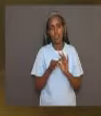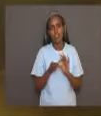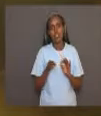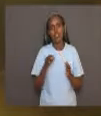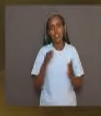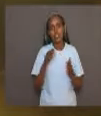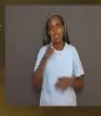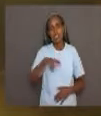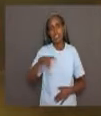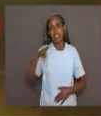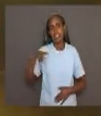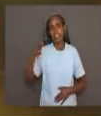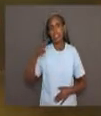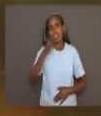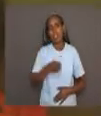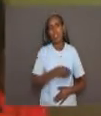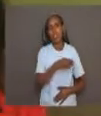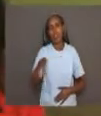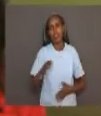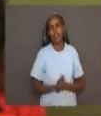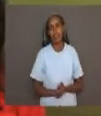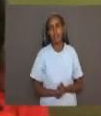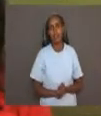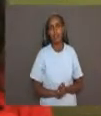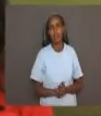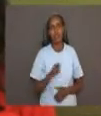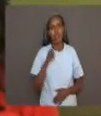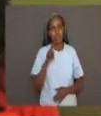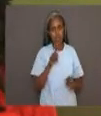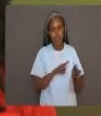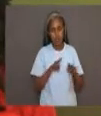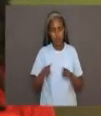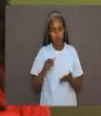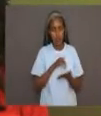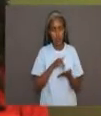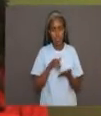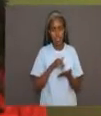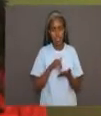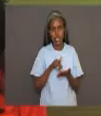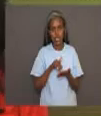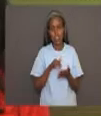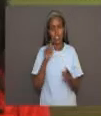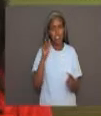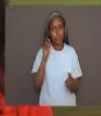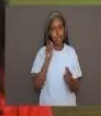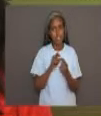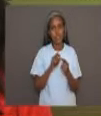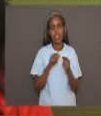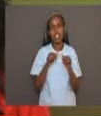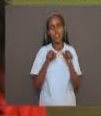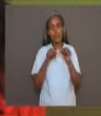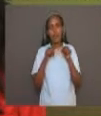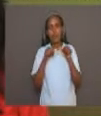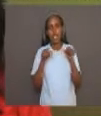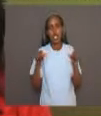of statistical graphs. You will also study specific